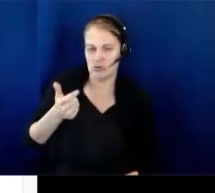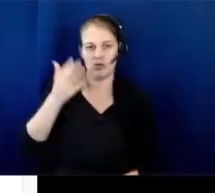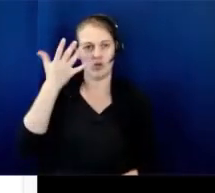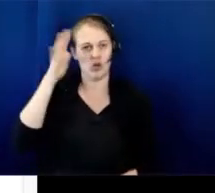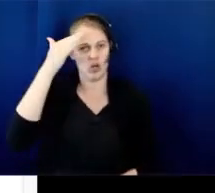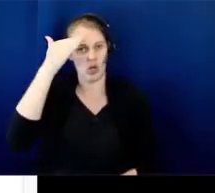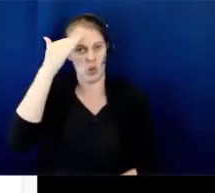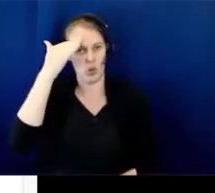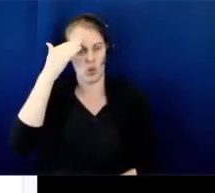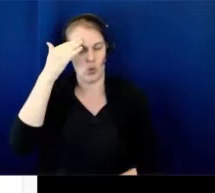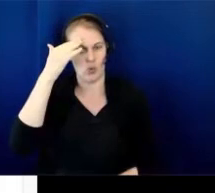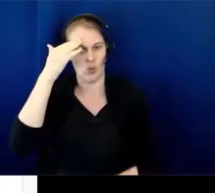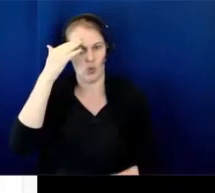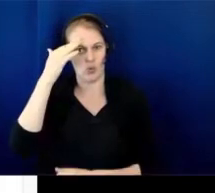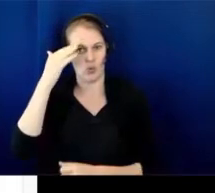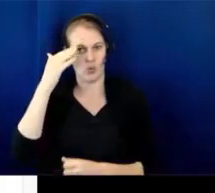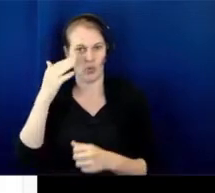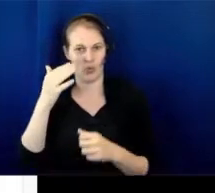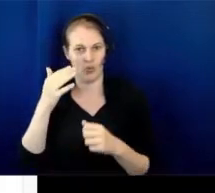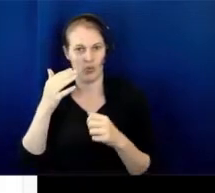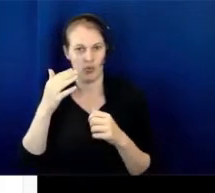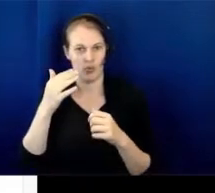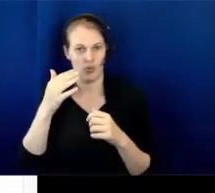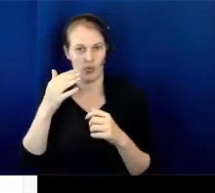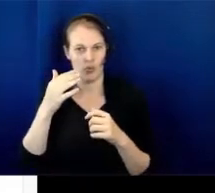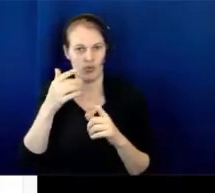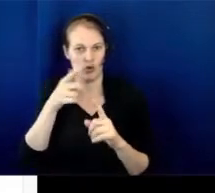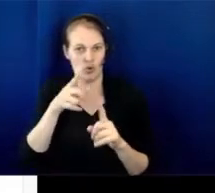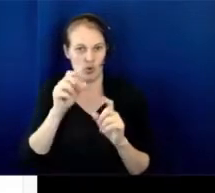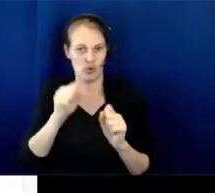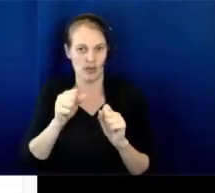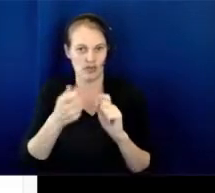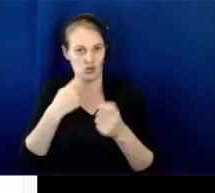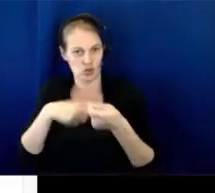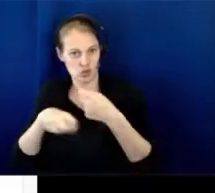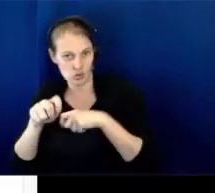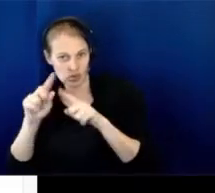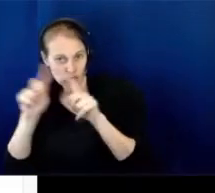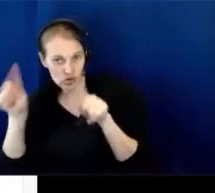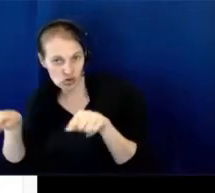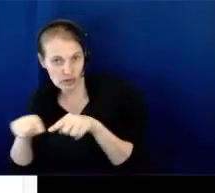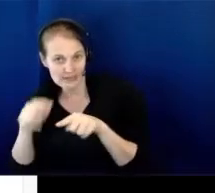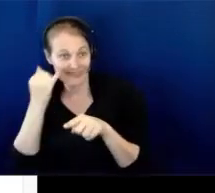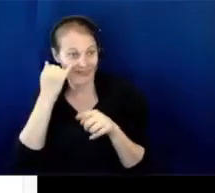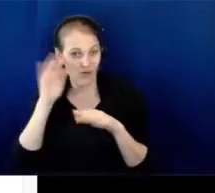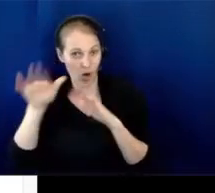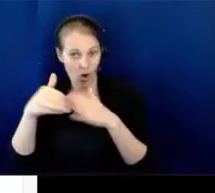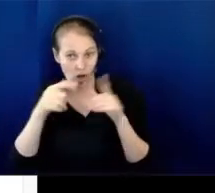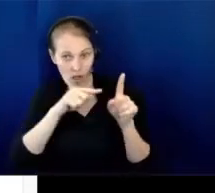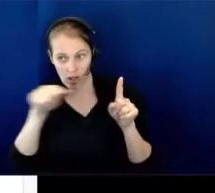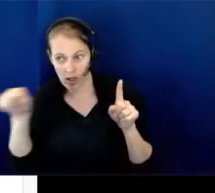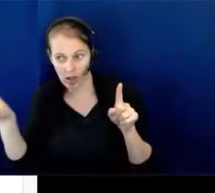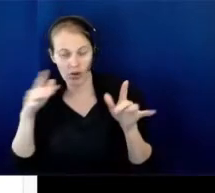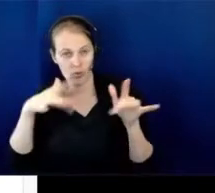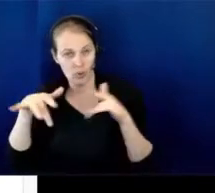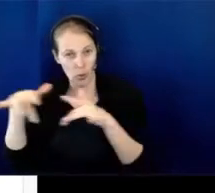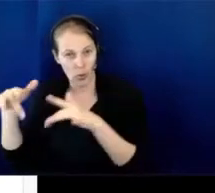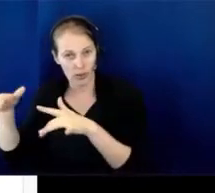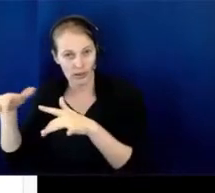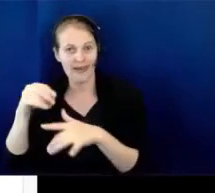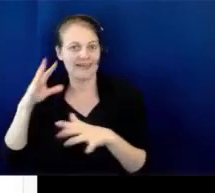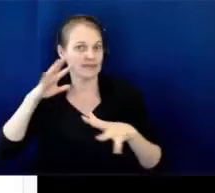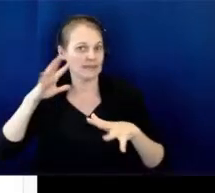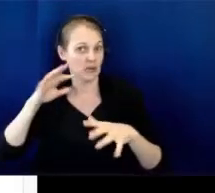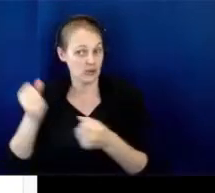and when to switch your screens, and if they're all being recorded, and if the sound is coming through